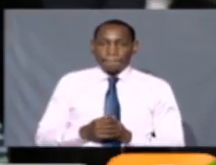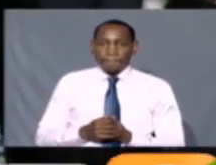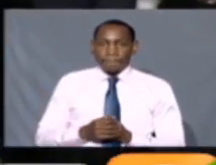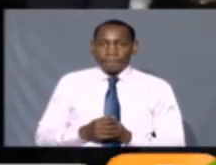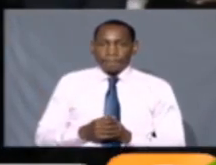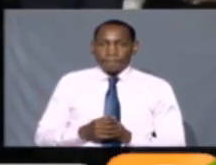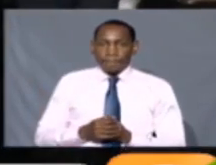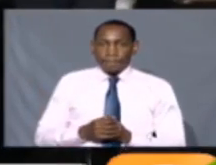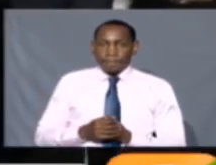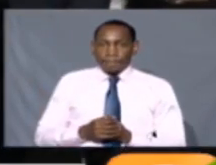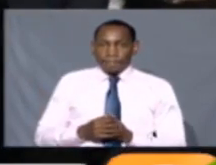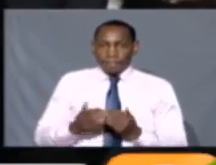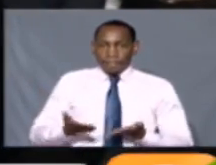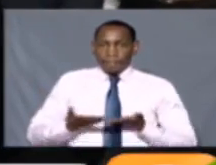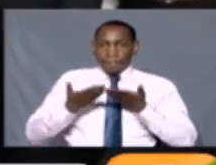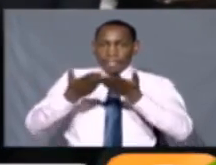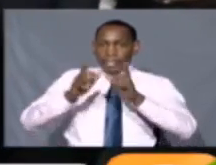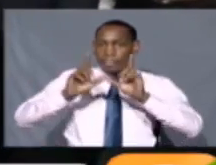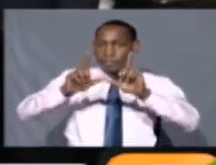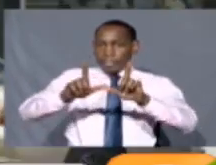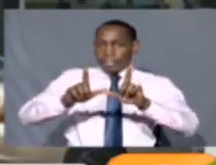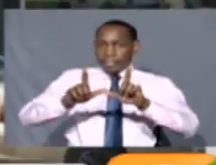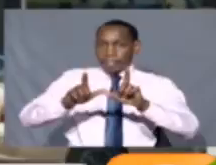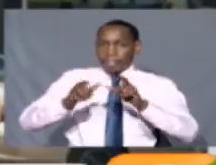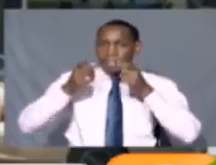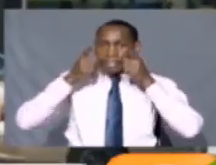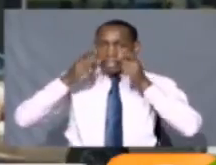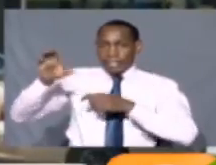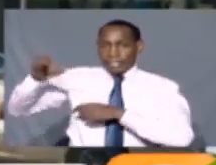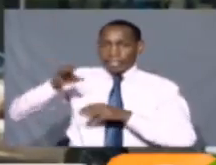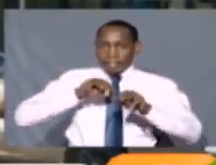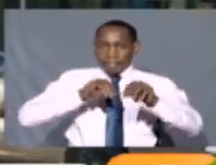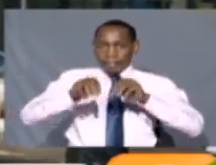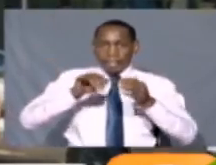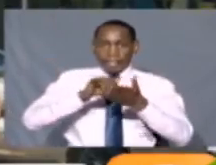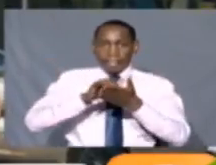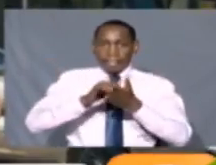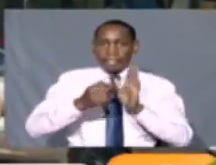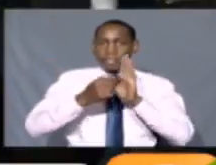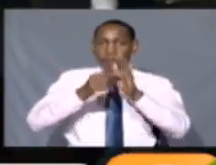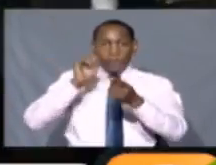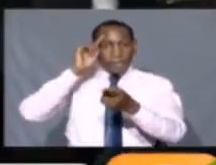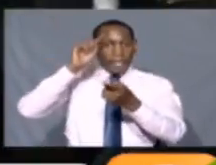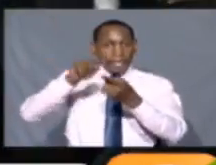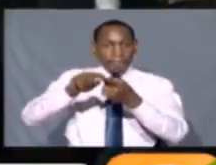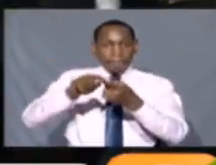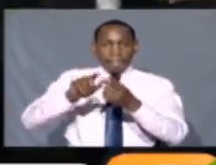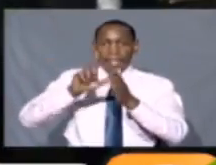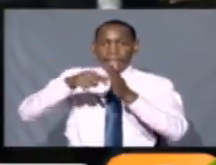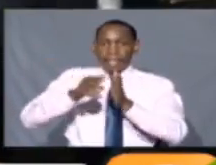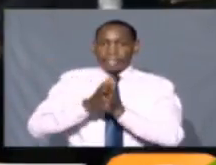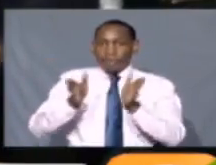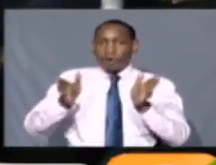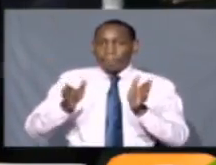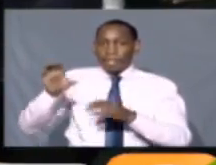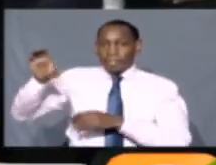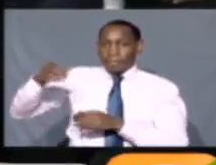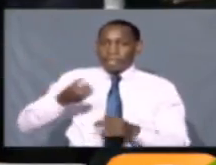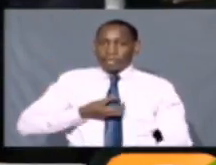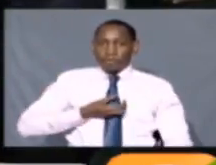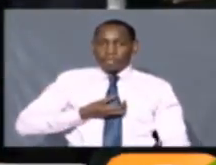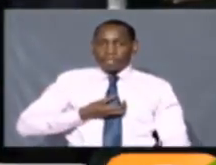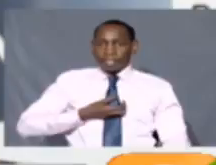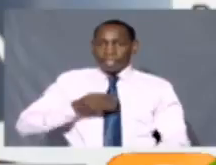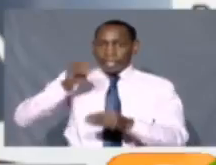It is the presentation of the certificate to Tusker Supermarket Management that signaled their intentions to later open up the chain's ownership to